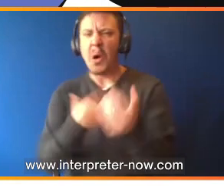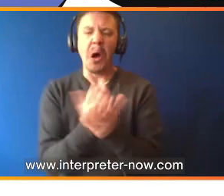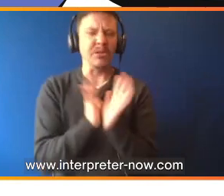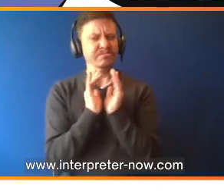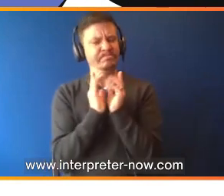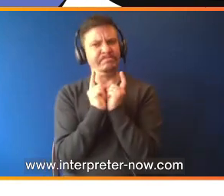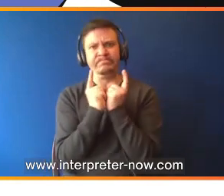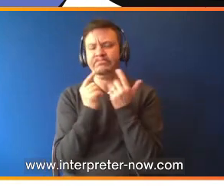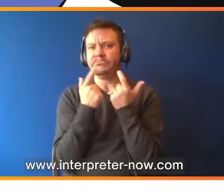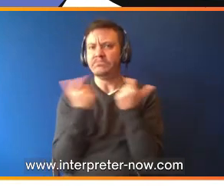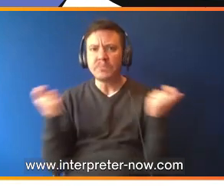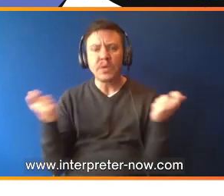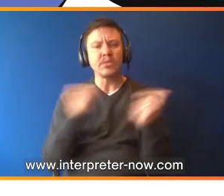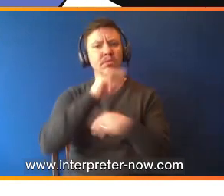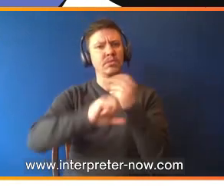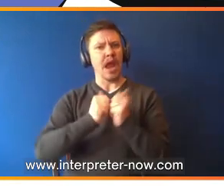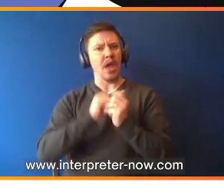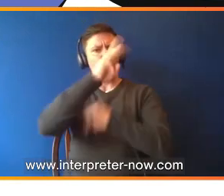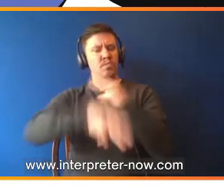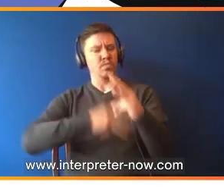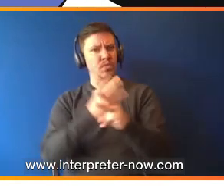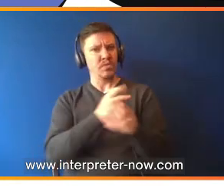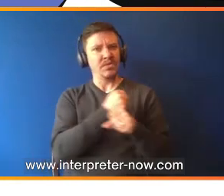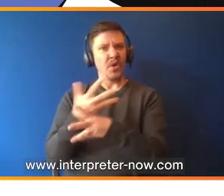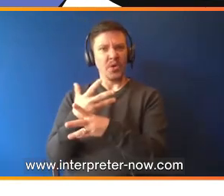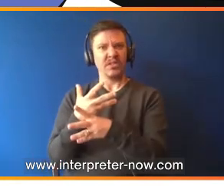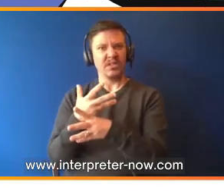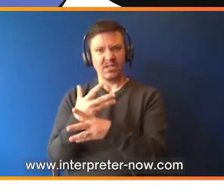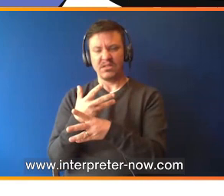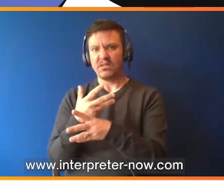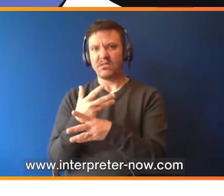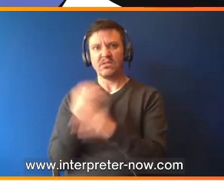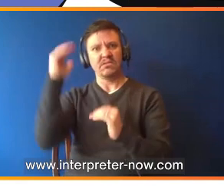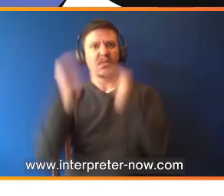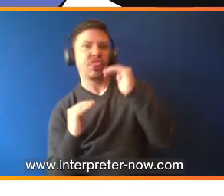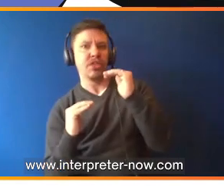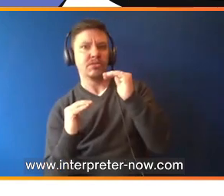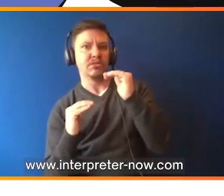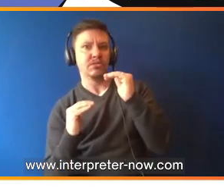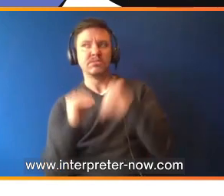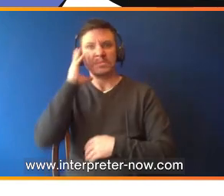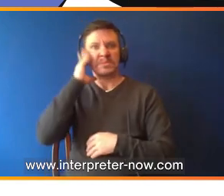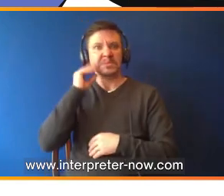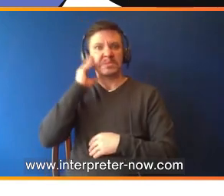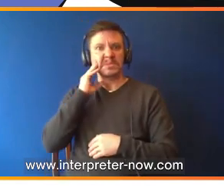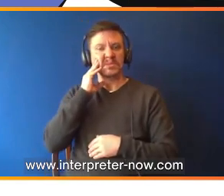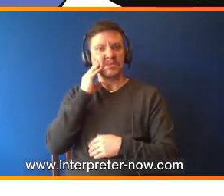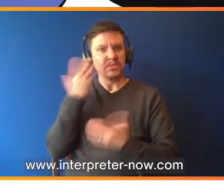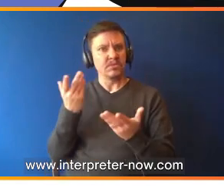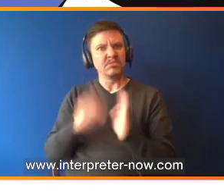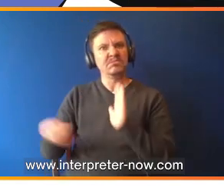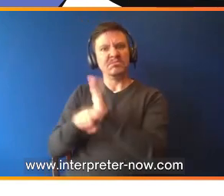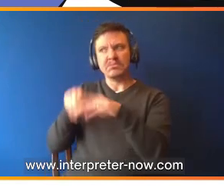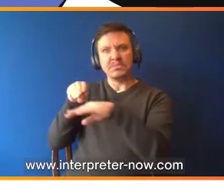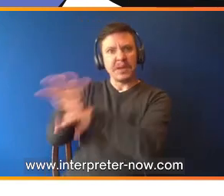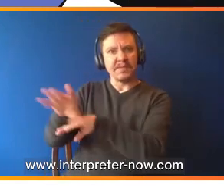all of these myriads of ways of how the world around us can lead to inequitable and oppressive